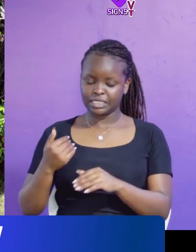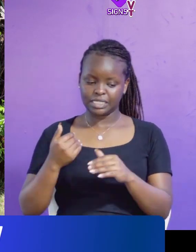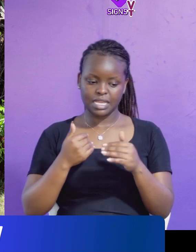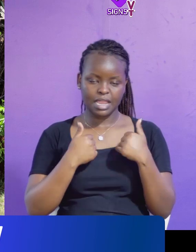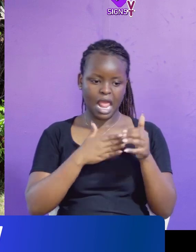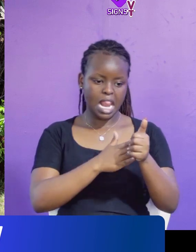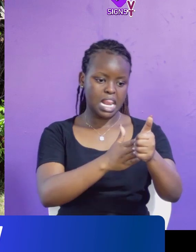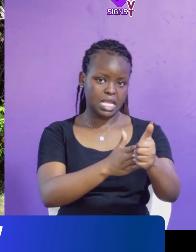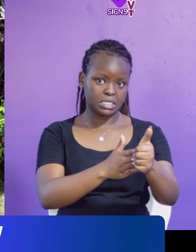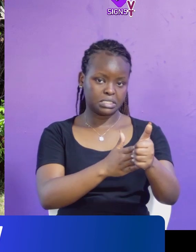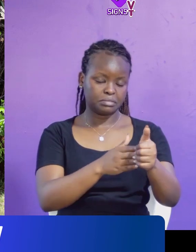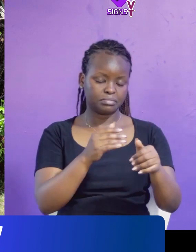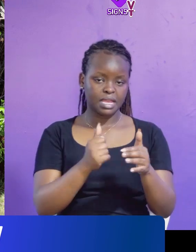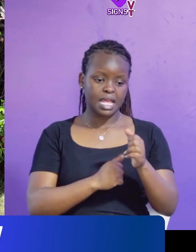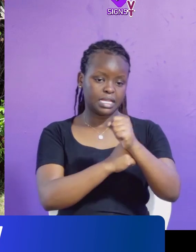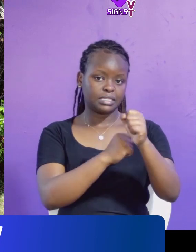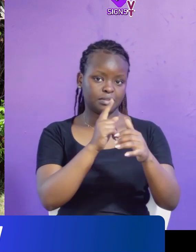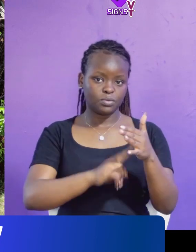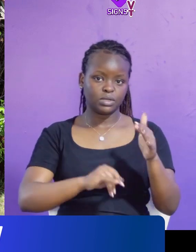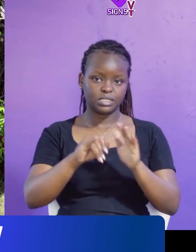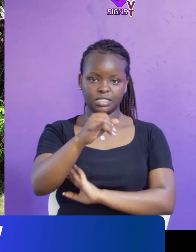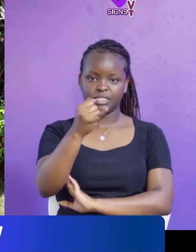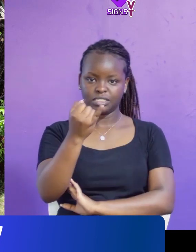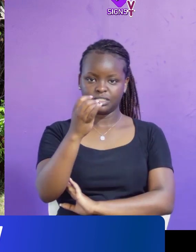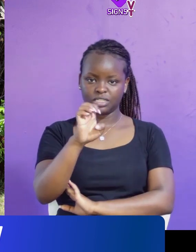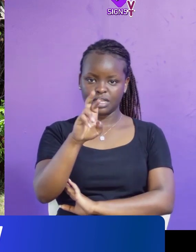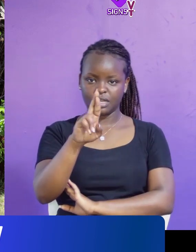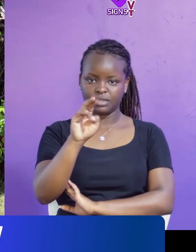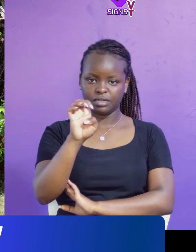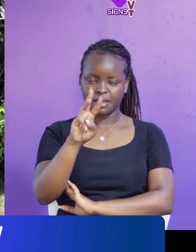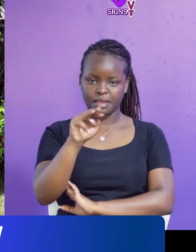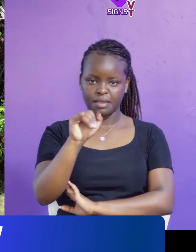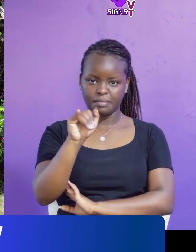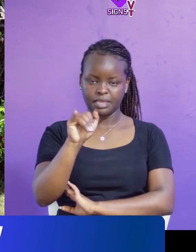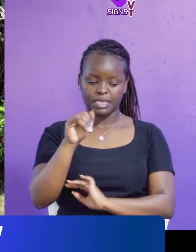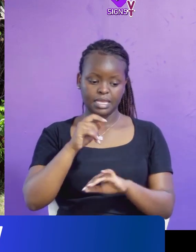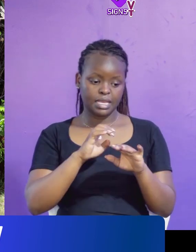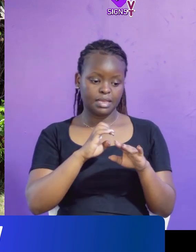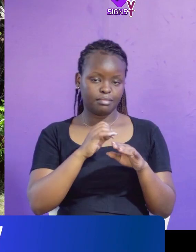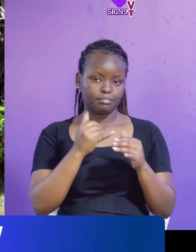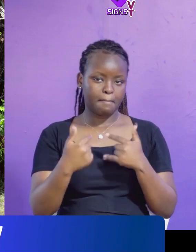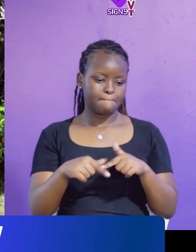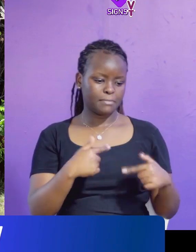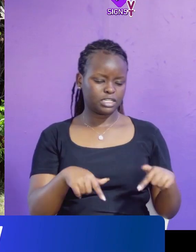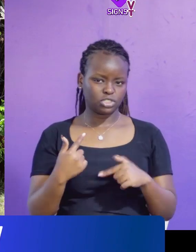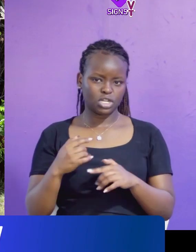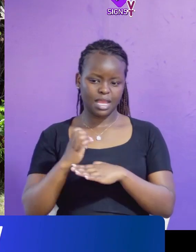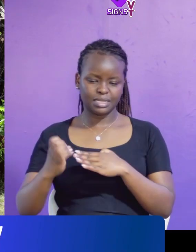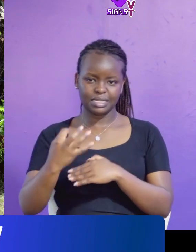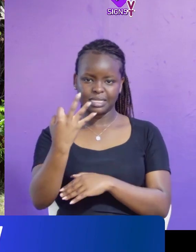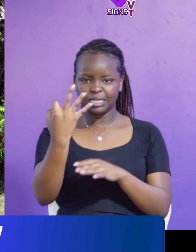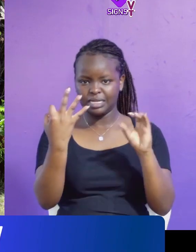which was assisted by Jeremy Doku, and eventually the match ended 3 2-0 in the favor of Manchester